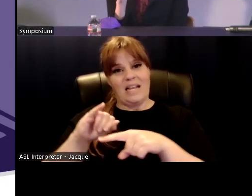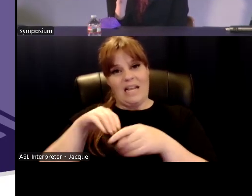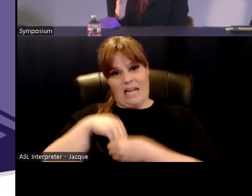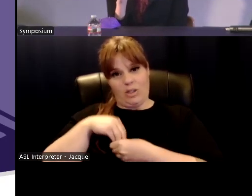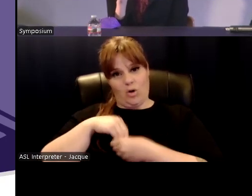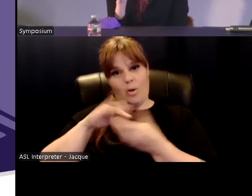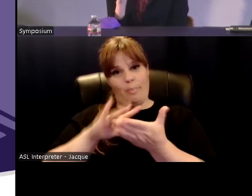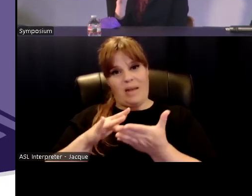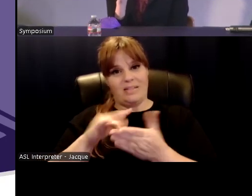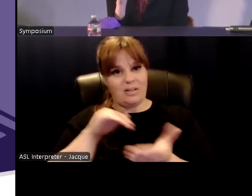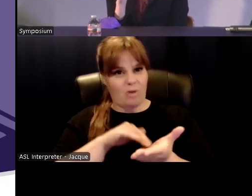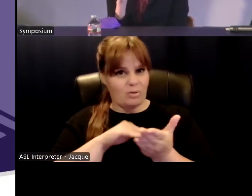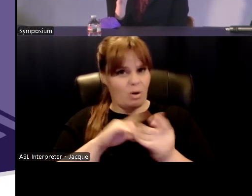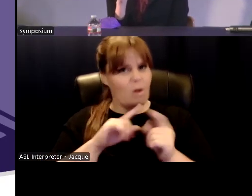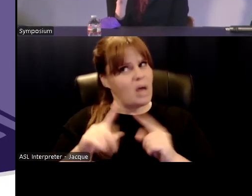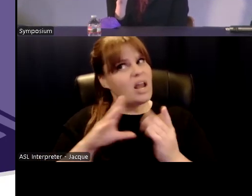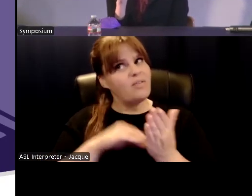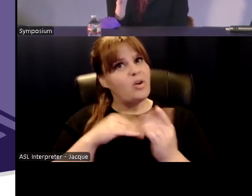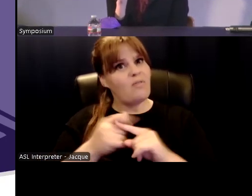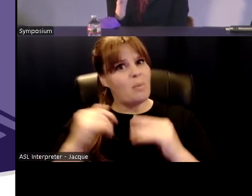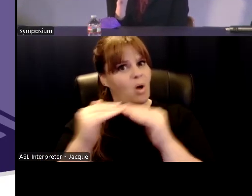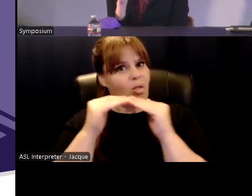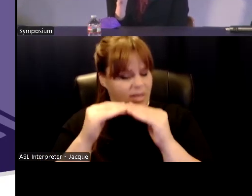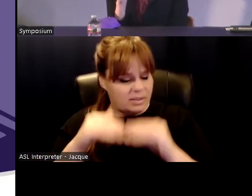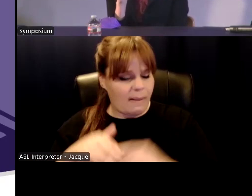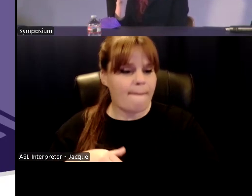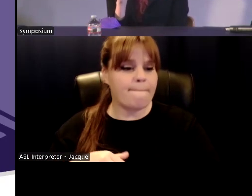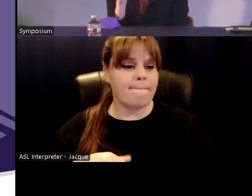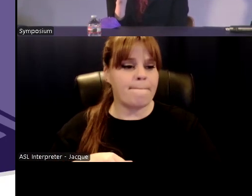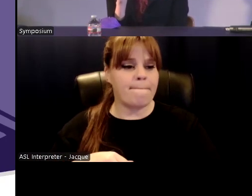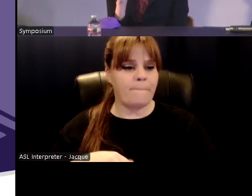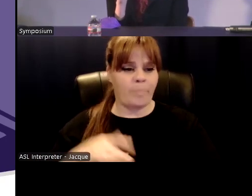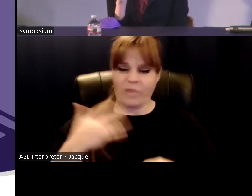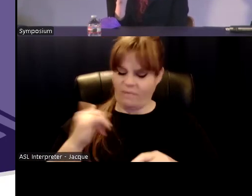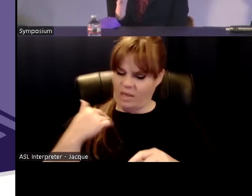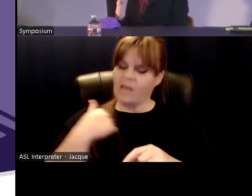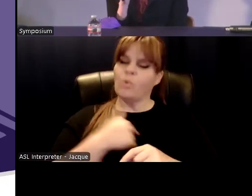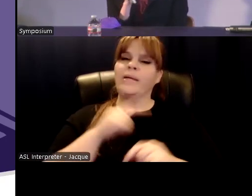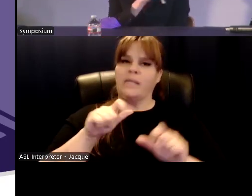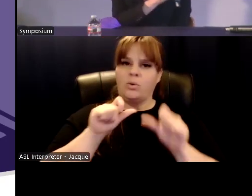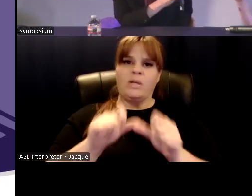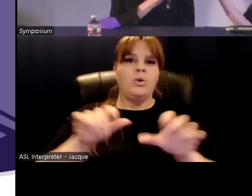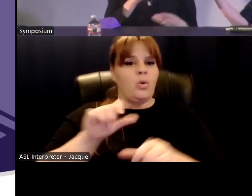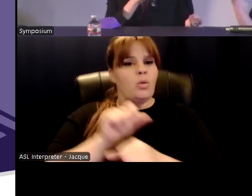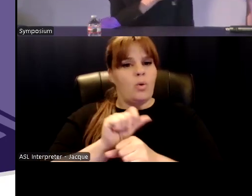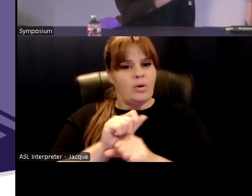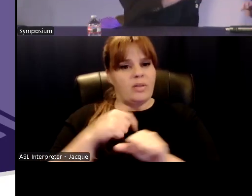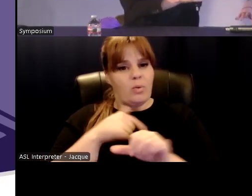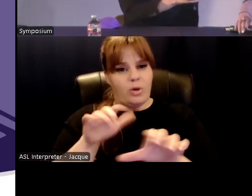my colleagues. So I feel really energized that we need to continue doing the work we're doing and partnering.